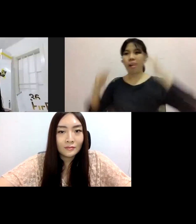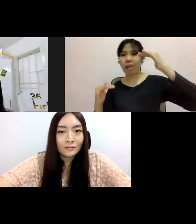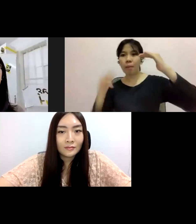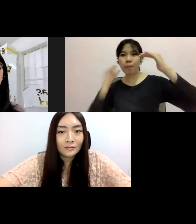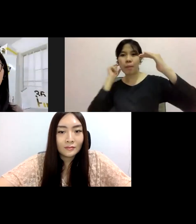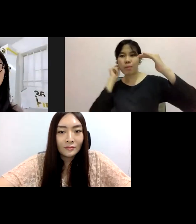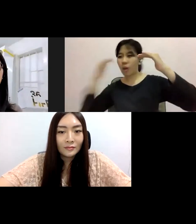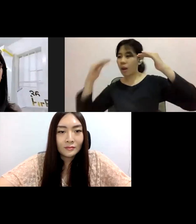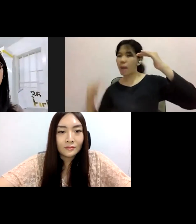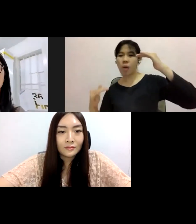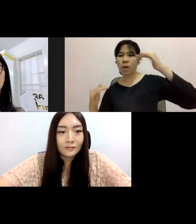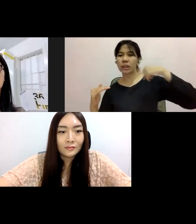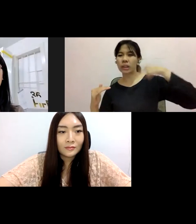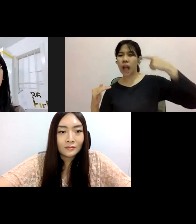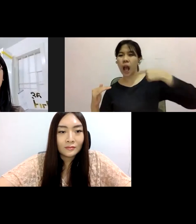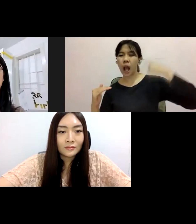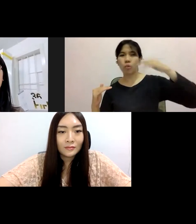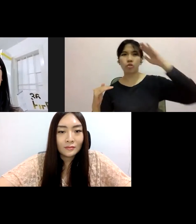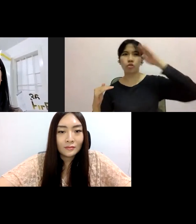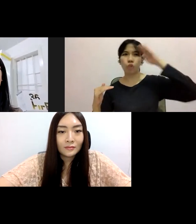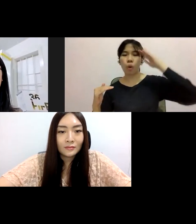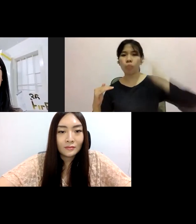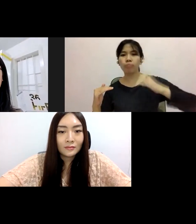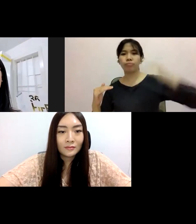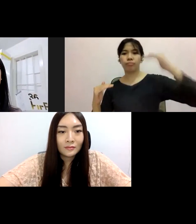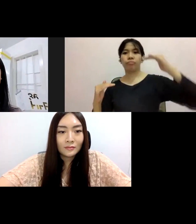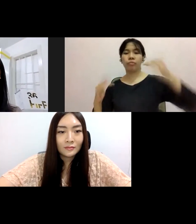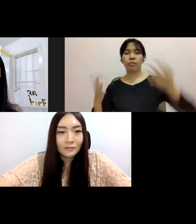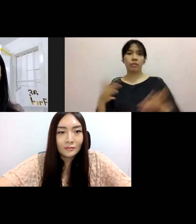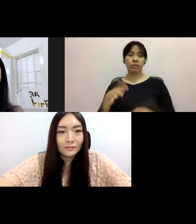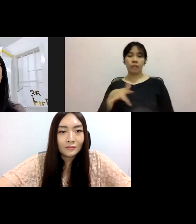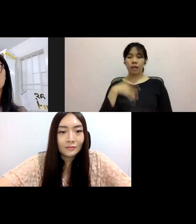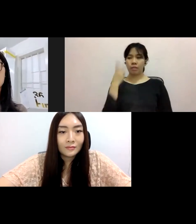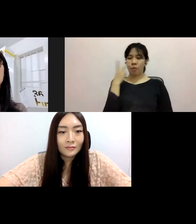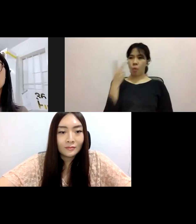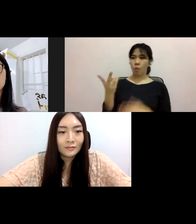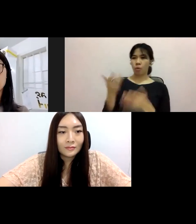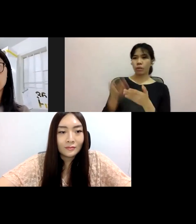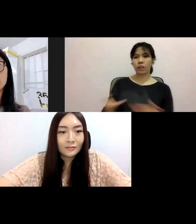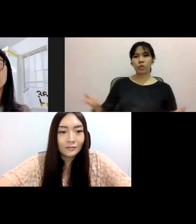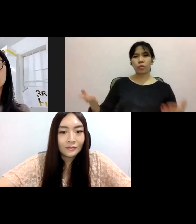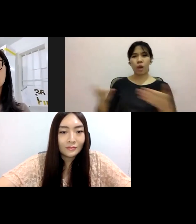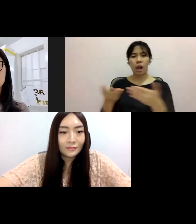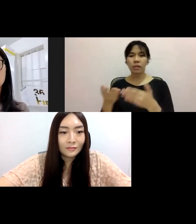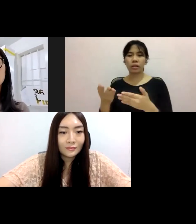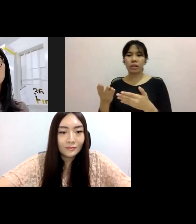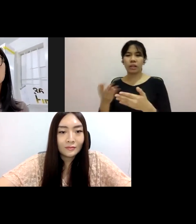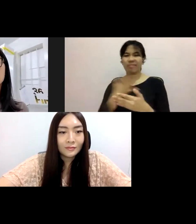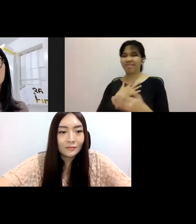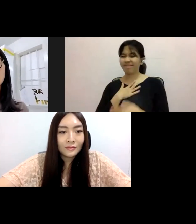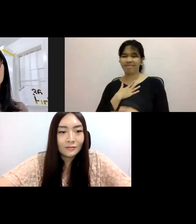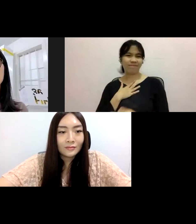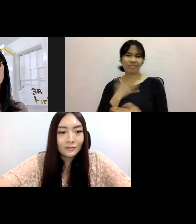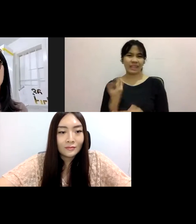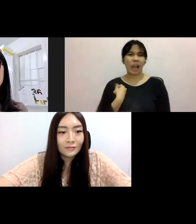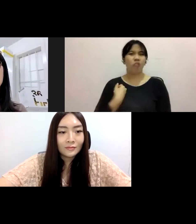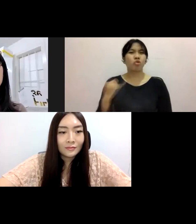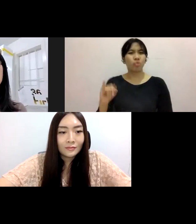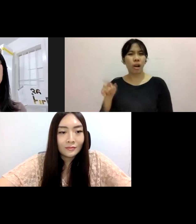was an outcast, because I don't really like football, and football is always be something huge in my city. It